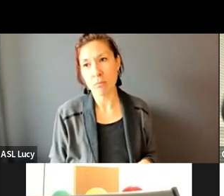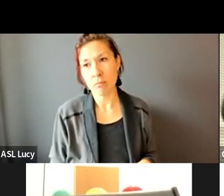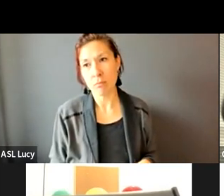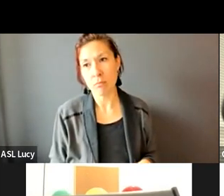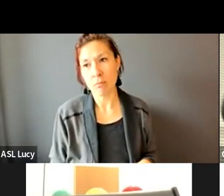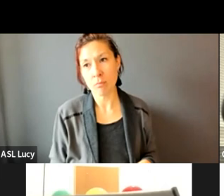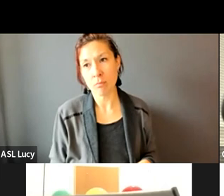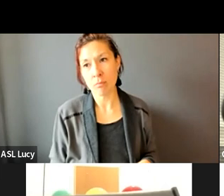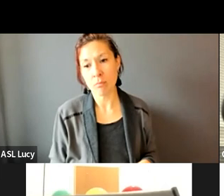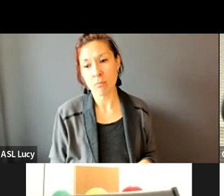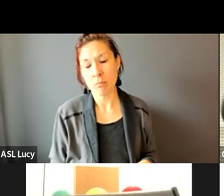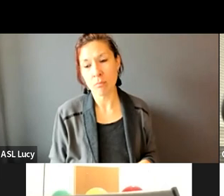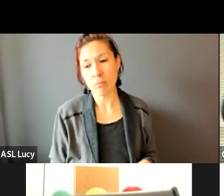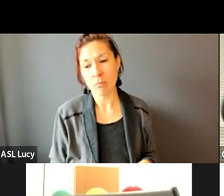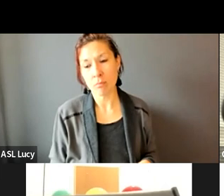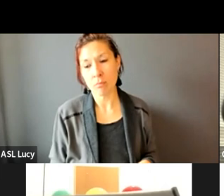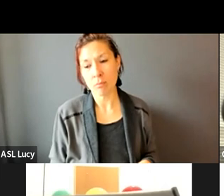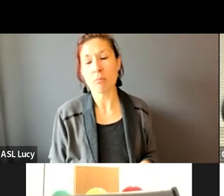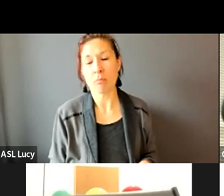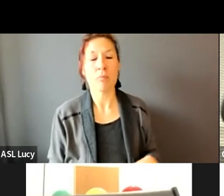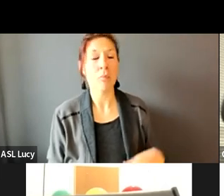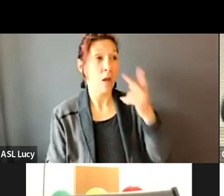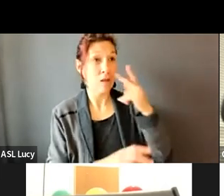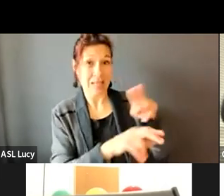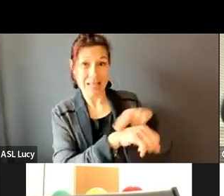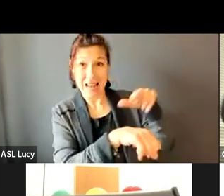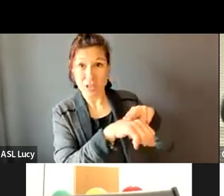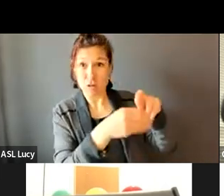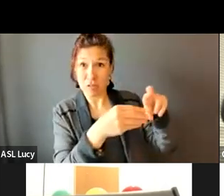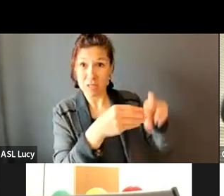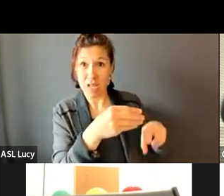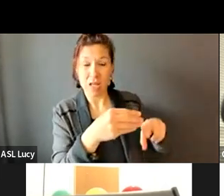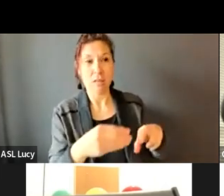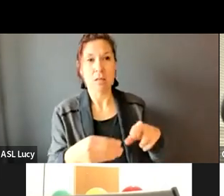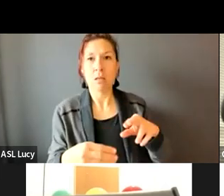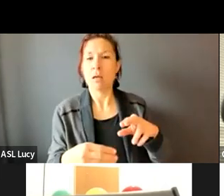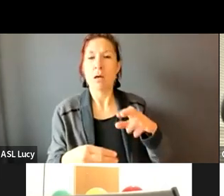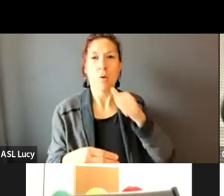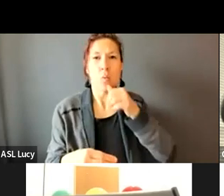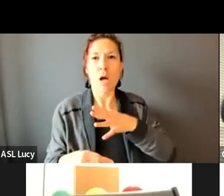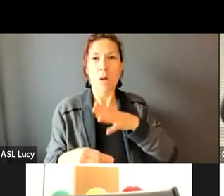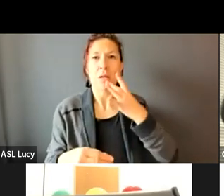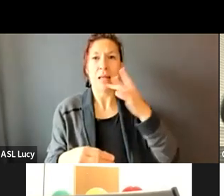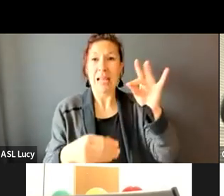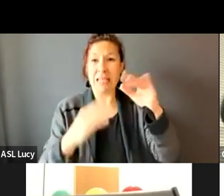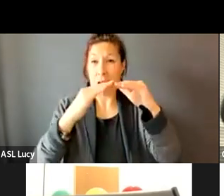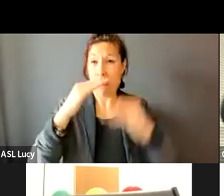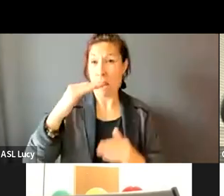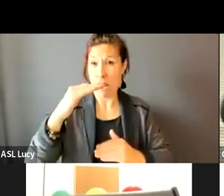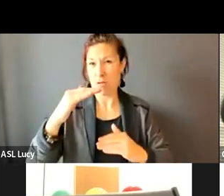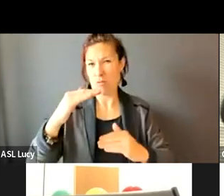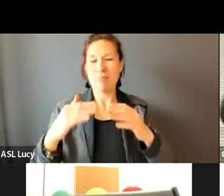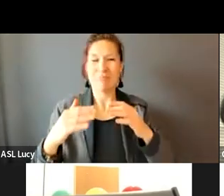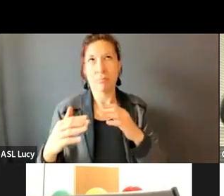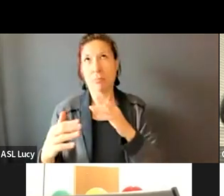spoke to almost one out of three young women um 18 and under um 18 into the middle school